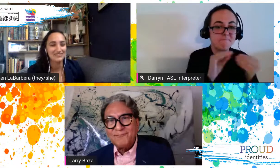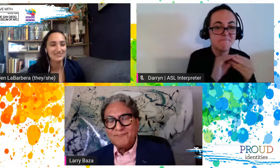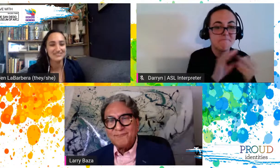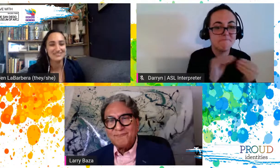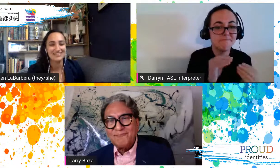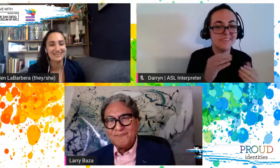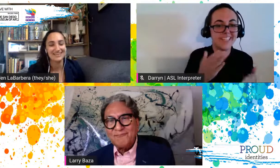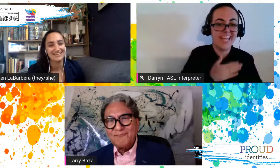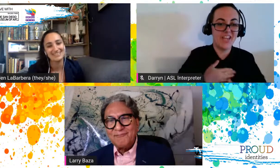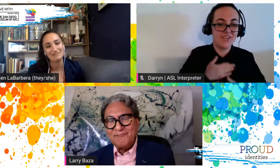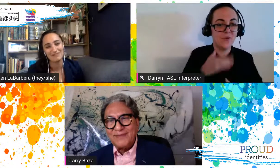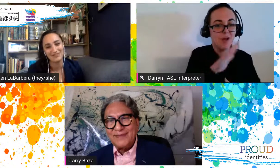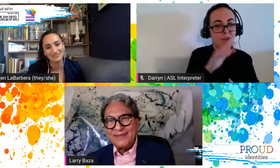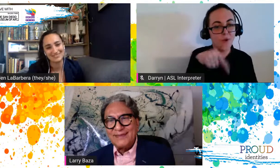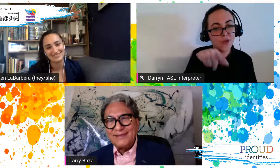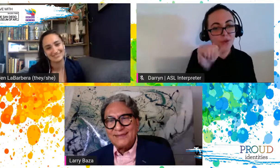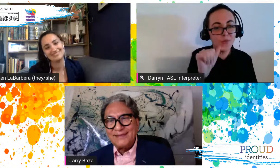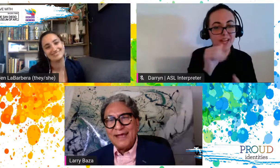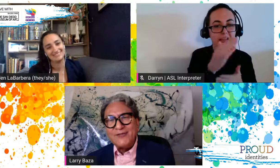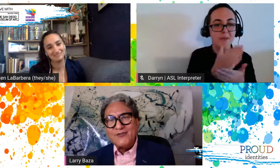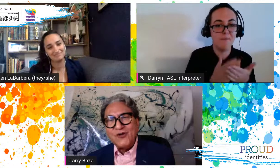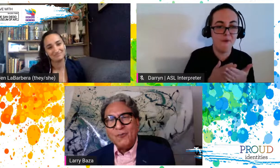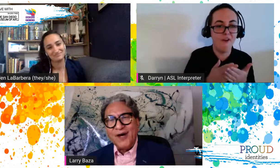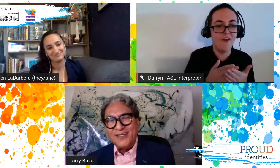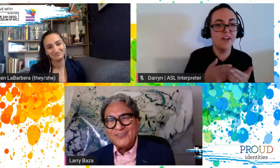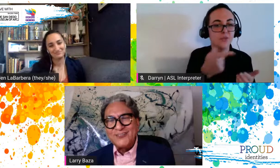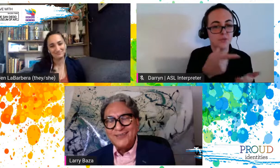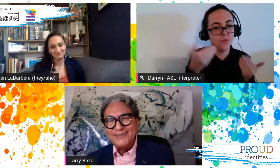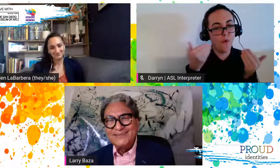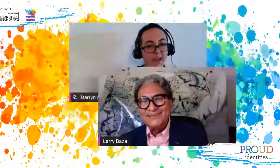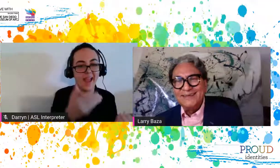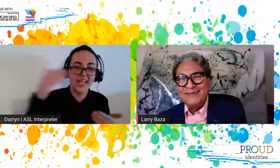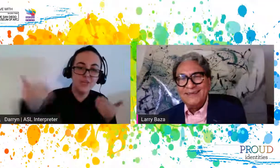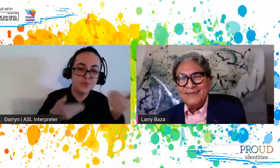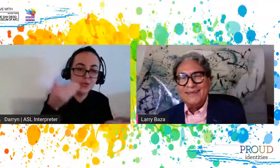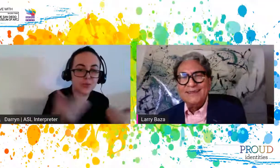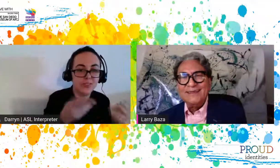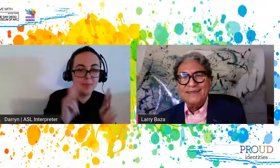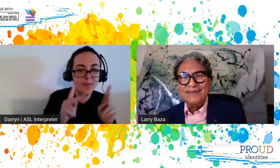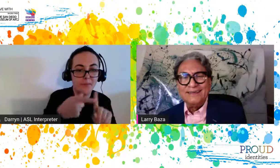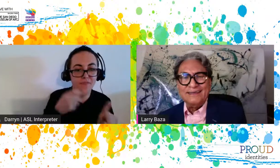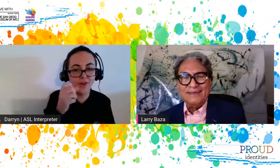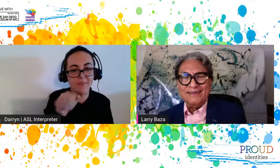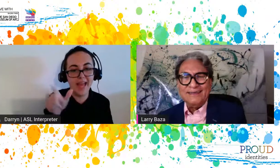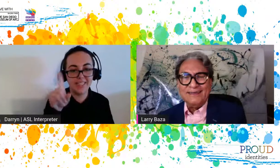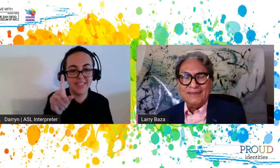I'll let you introduce the SDMA folks. Thank you so much.